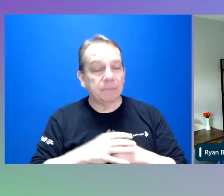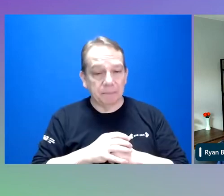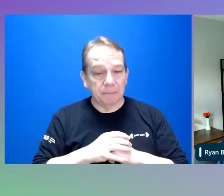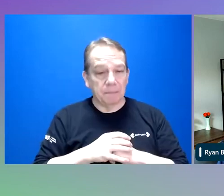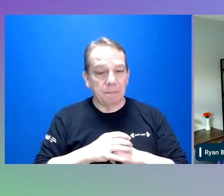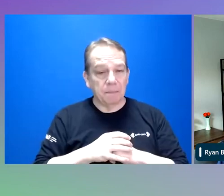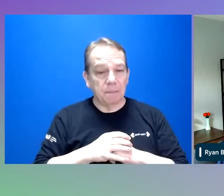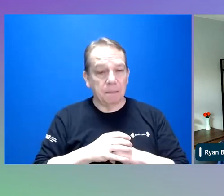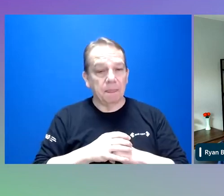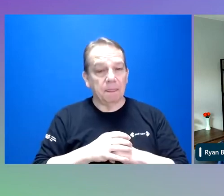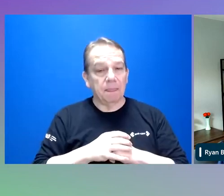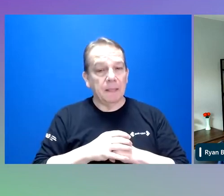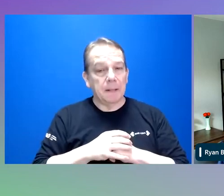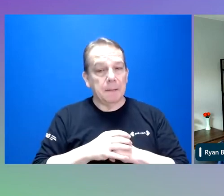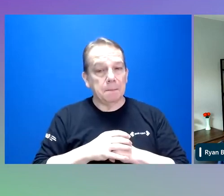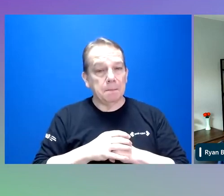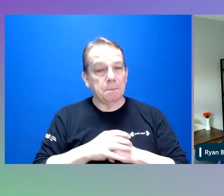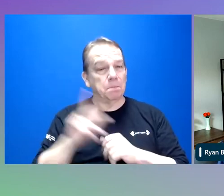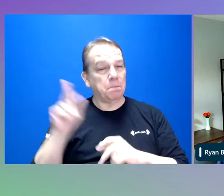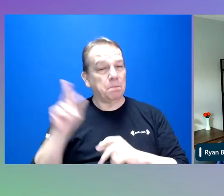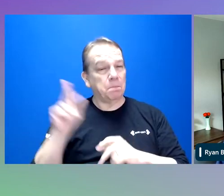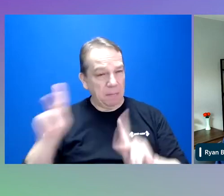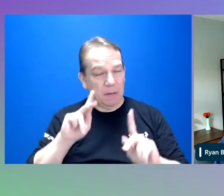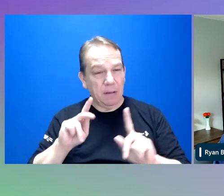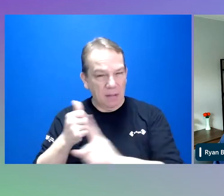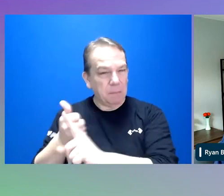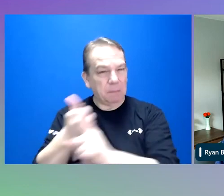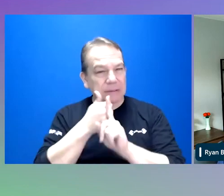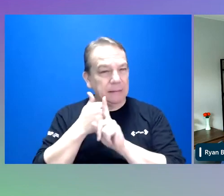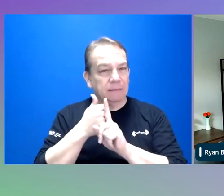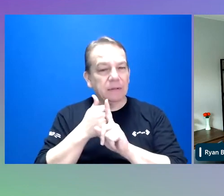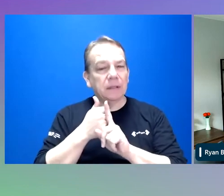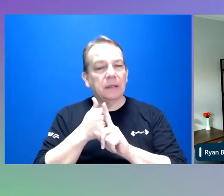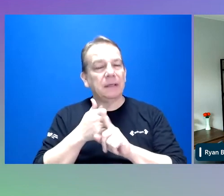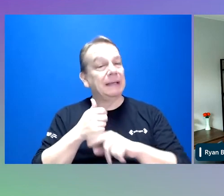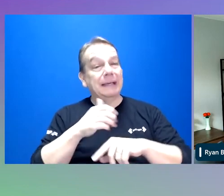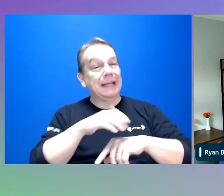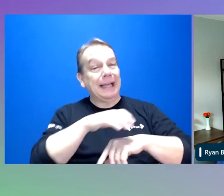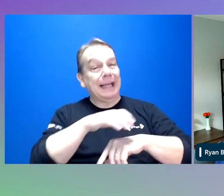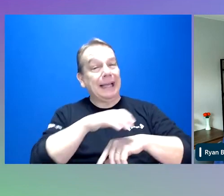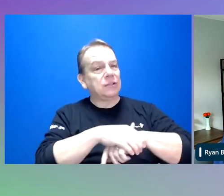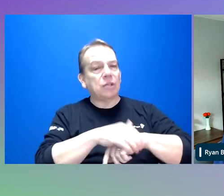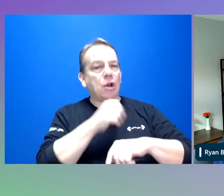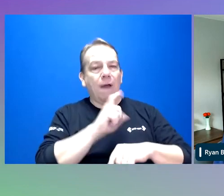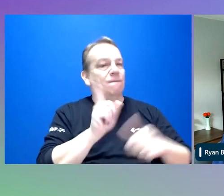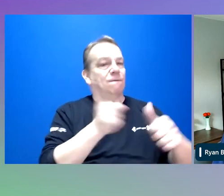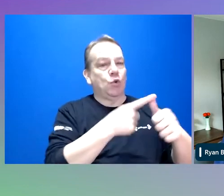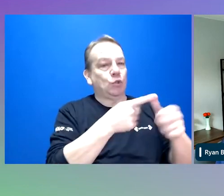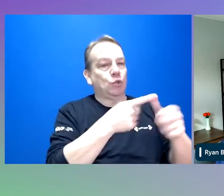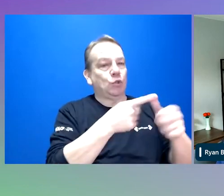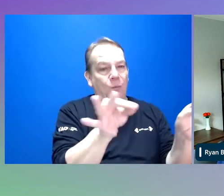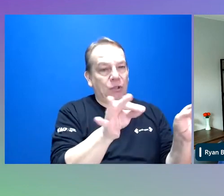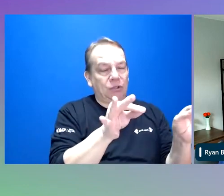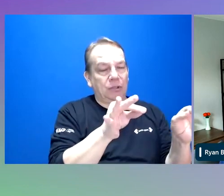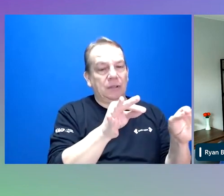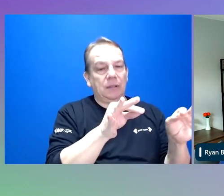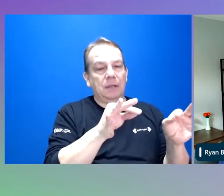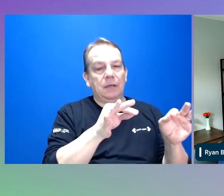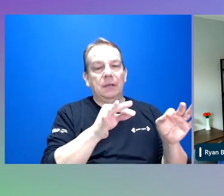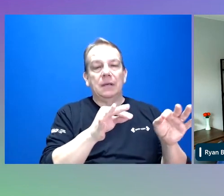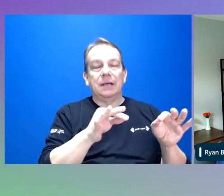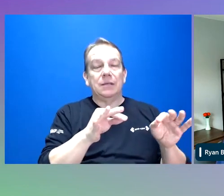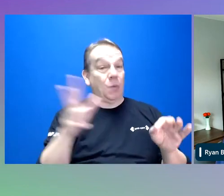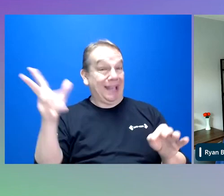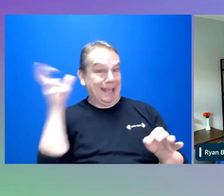well, two actually. There's people who are English isn't their first language, and perhaps like hearing